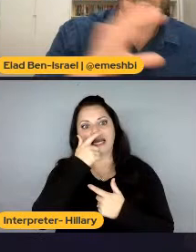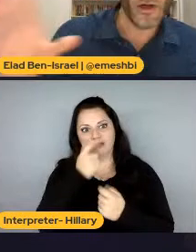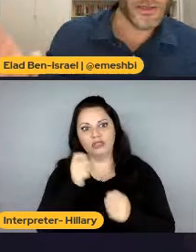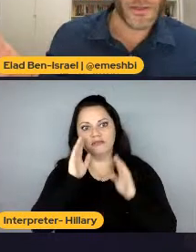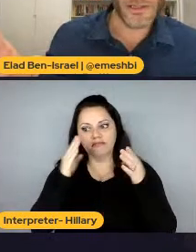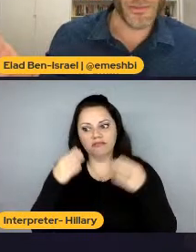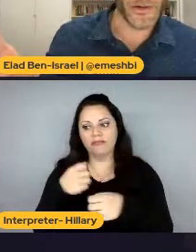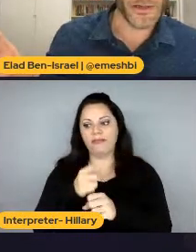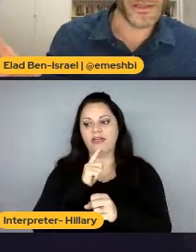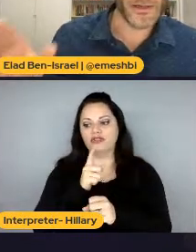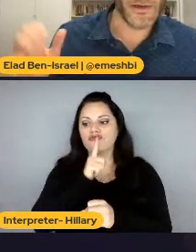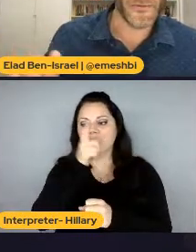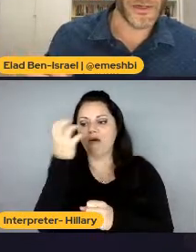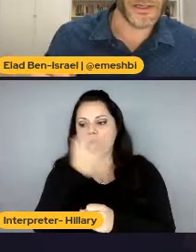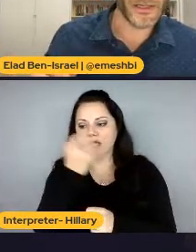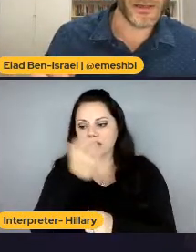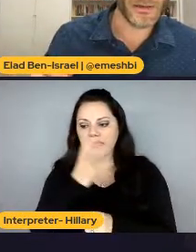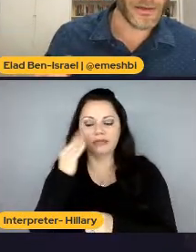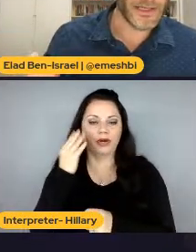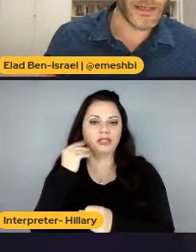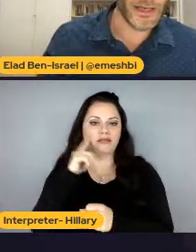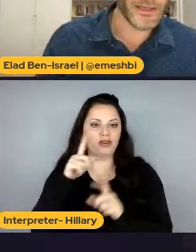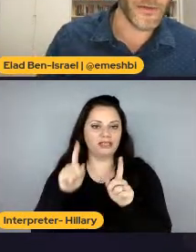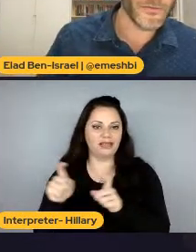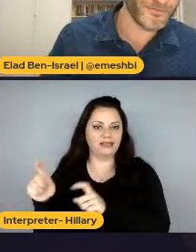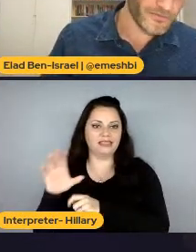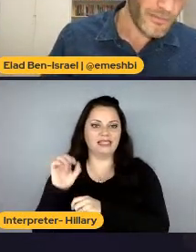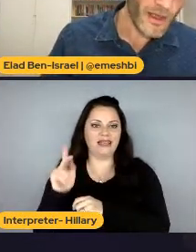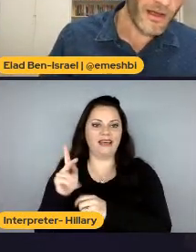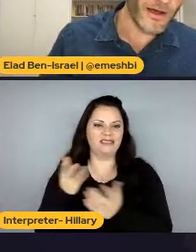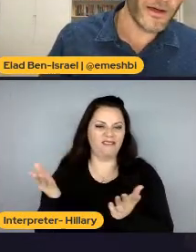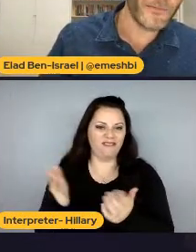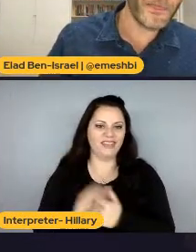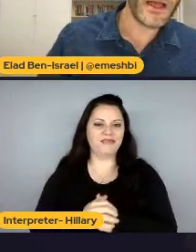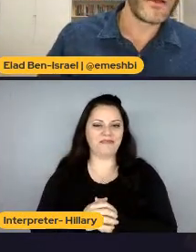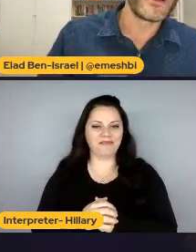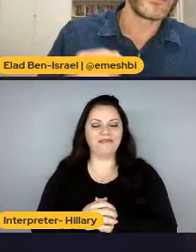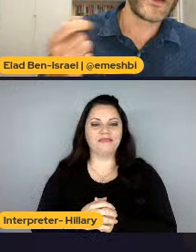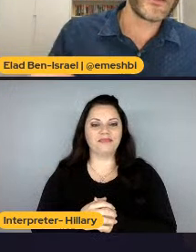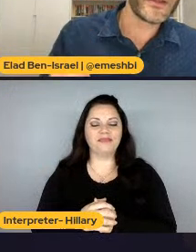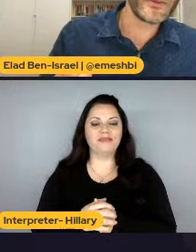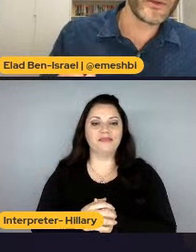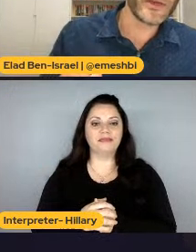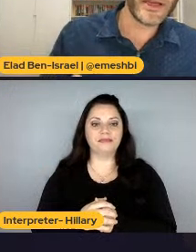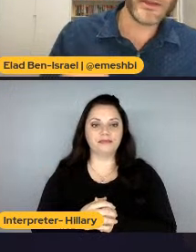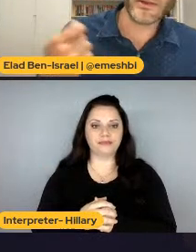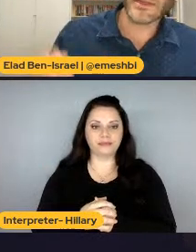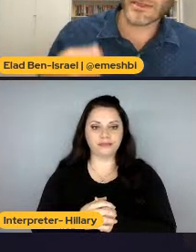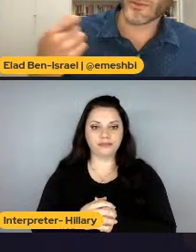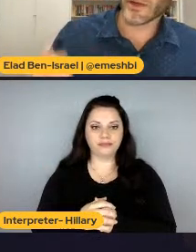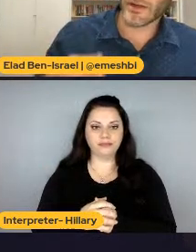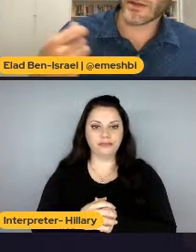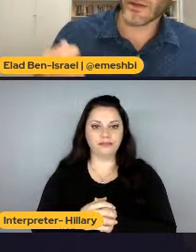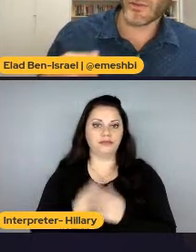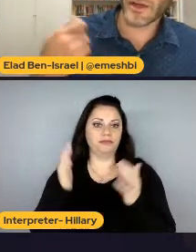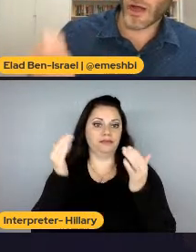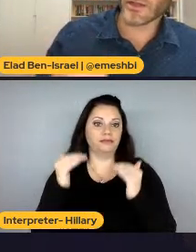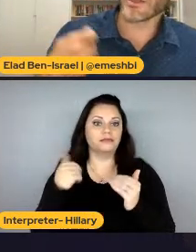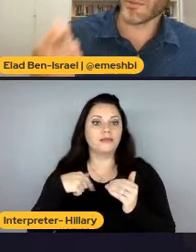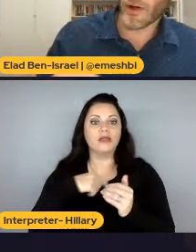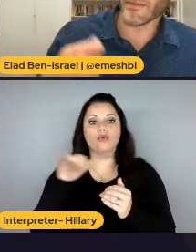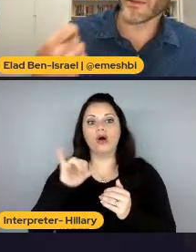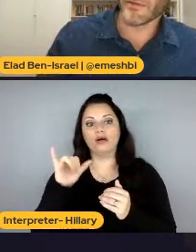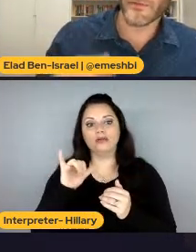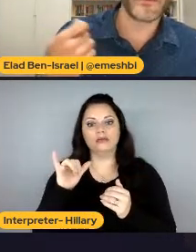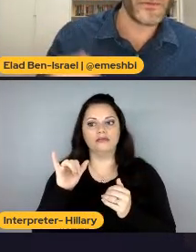there's a really awesome experience for testing the CDK stuff. The other thing that we're looking into is we